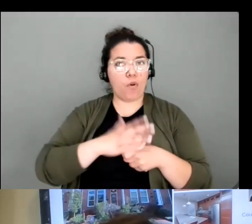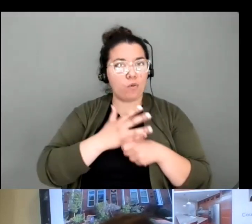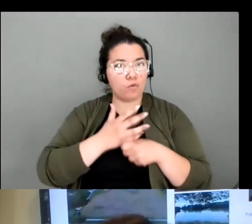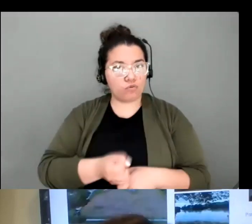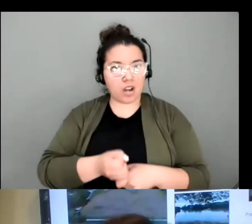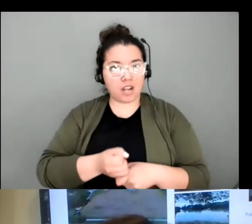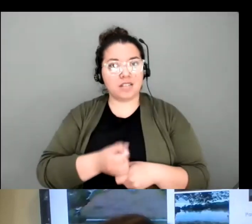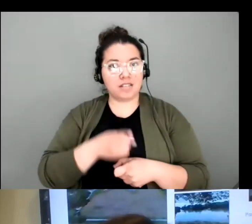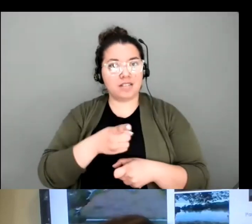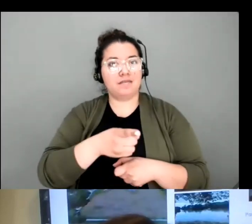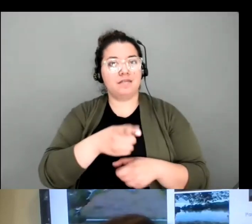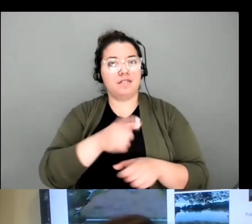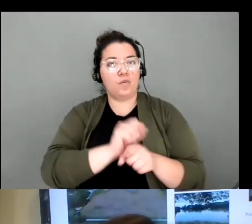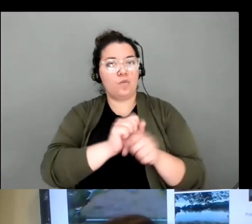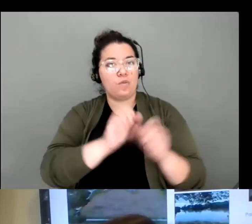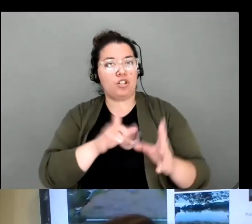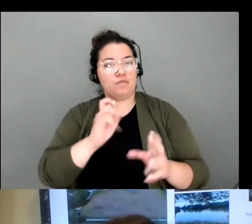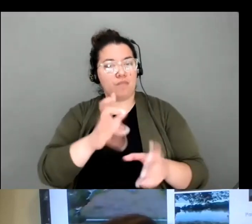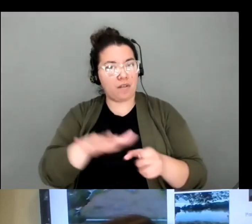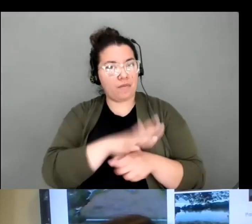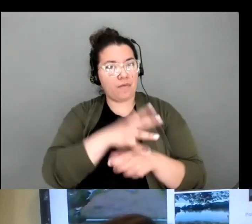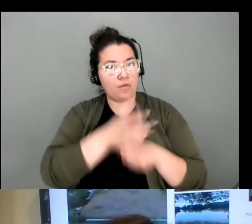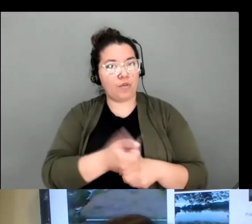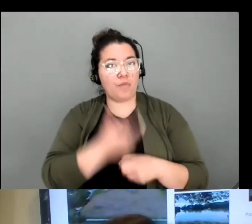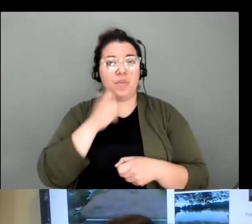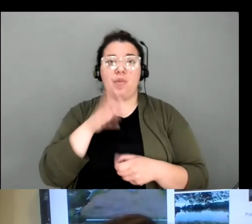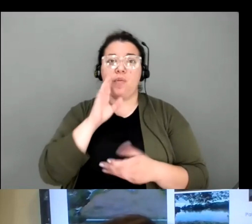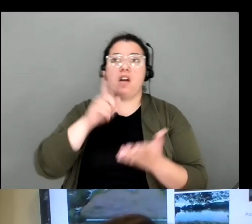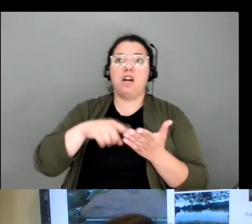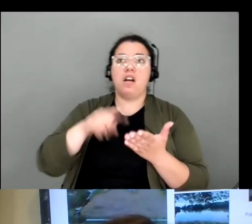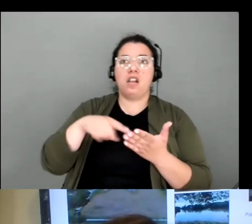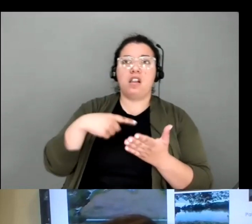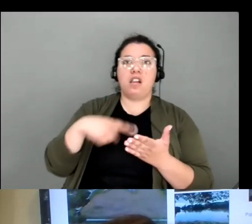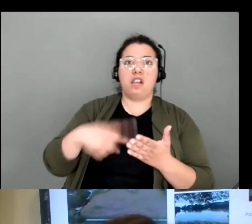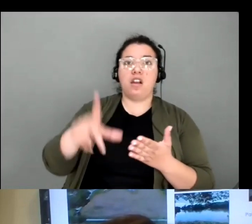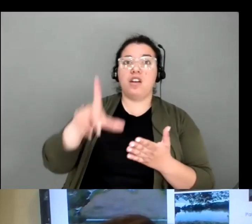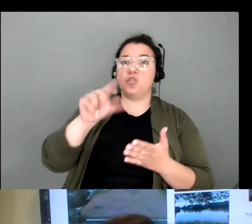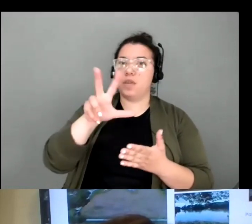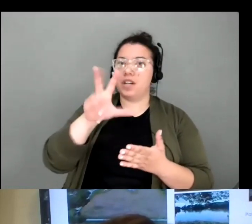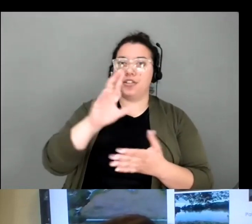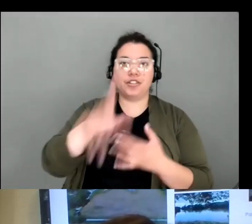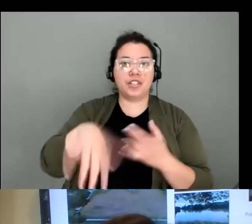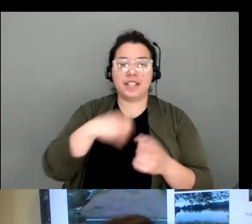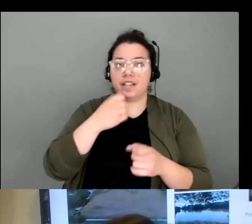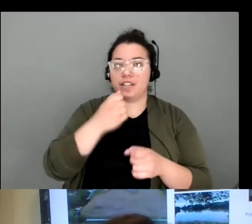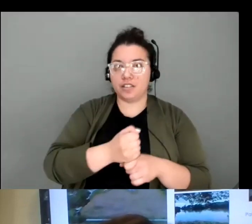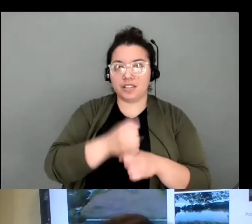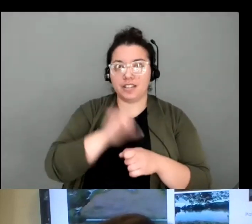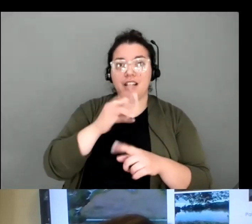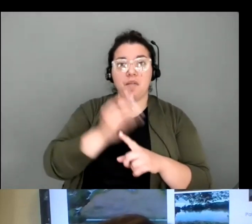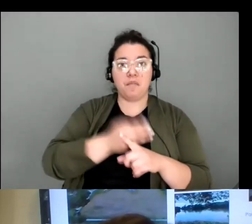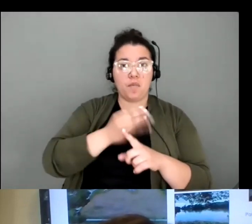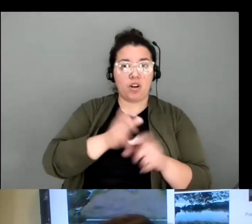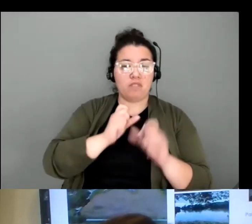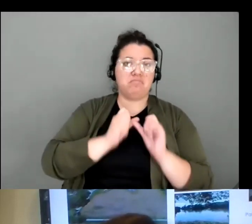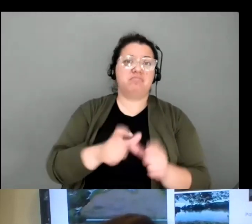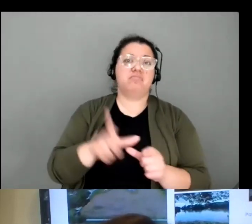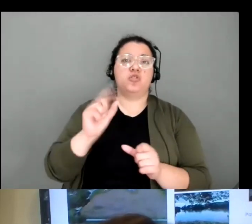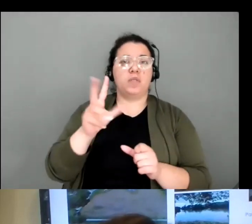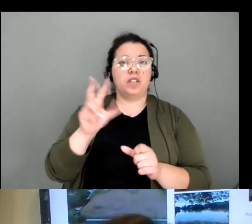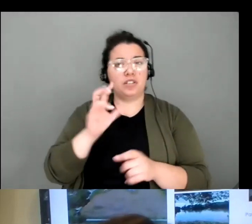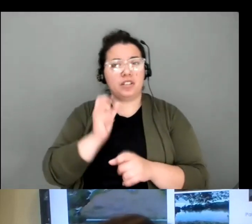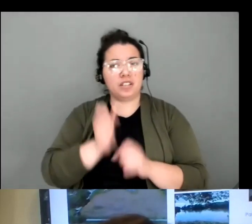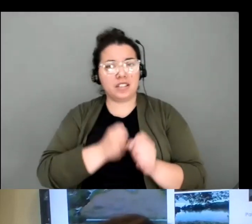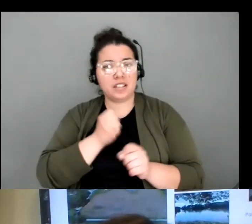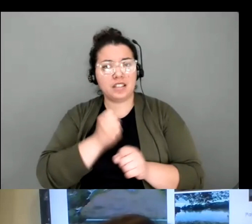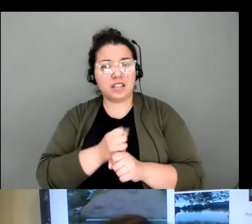end, because this is going to be the next maybe 20, 30 years of your life. Your mortgage payment could last that long. So you have to make sure